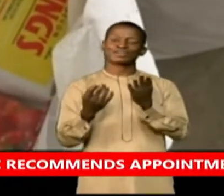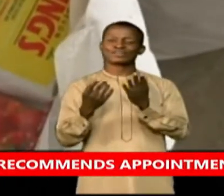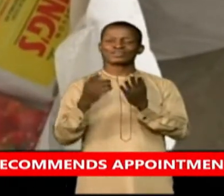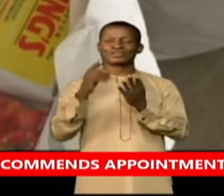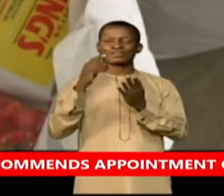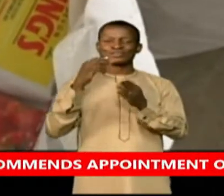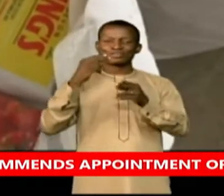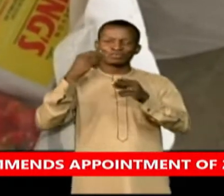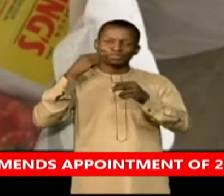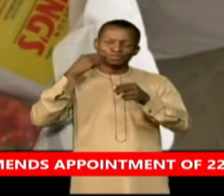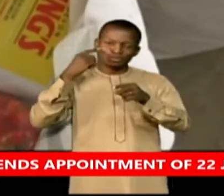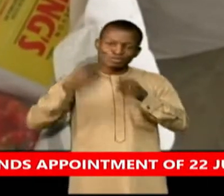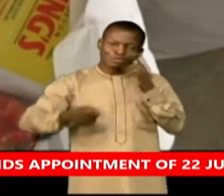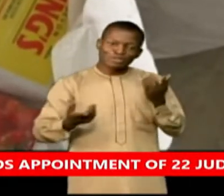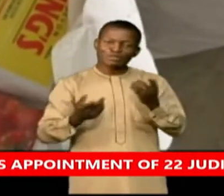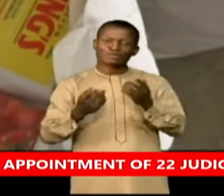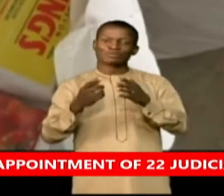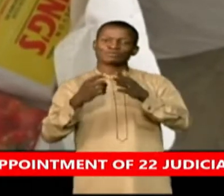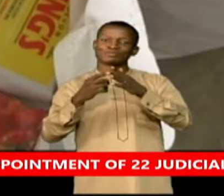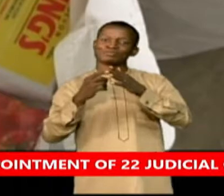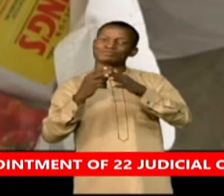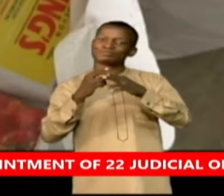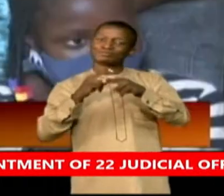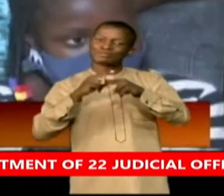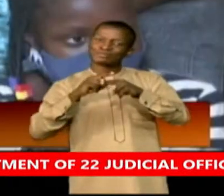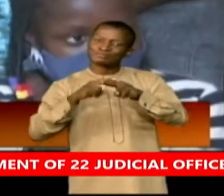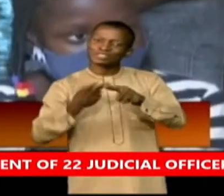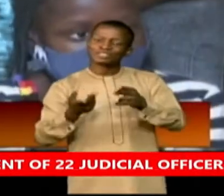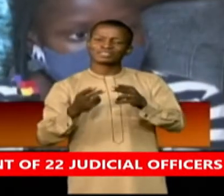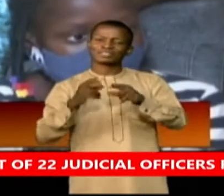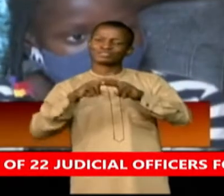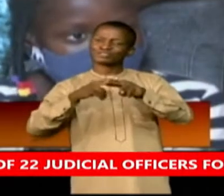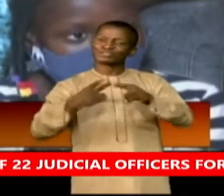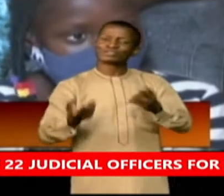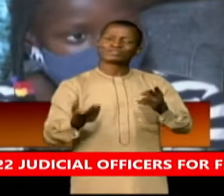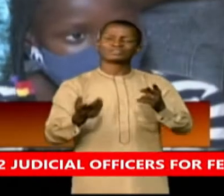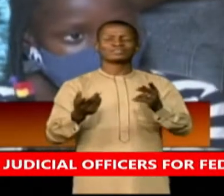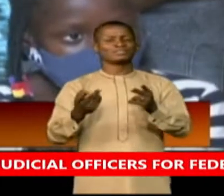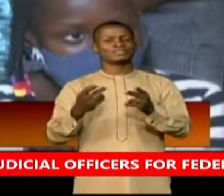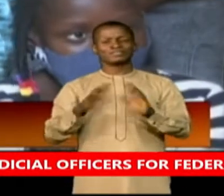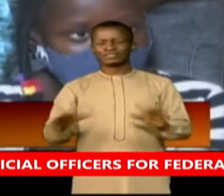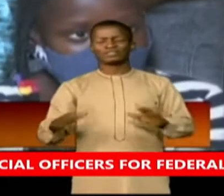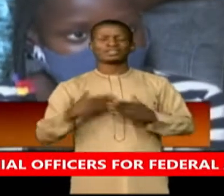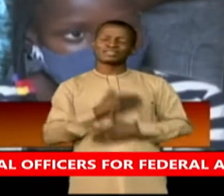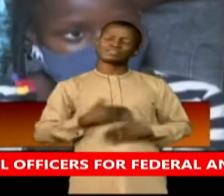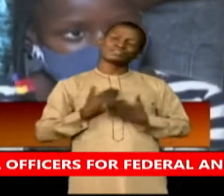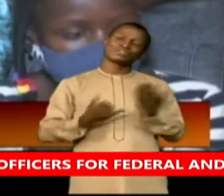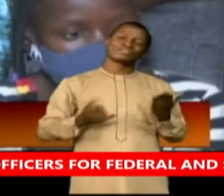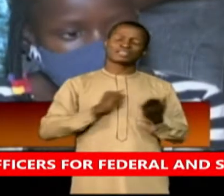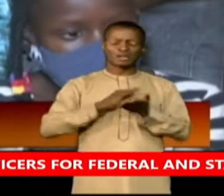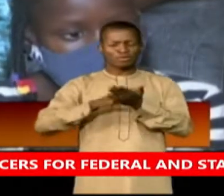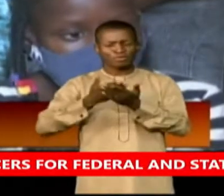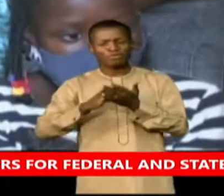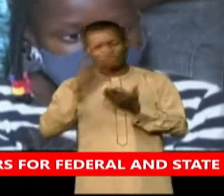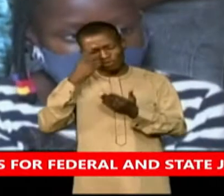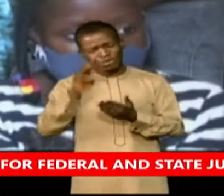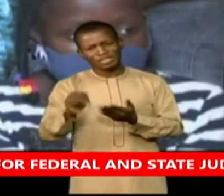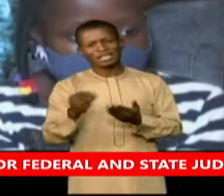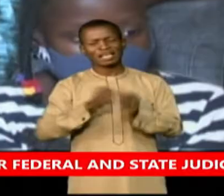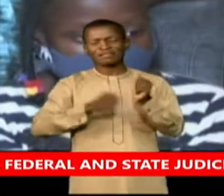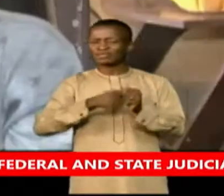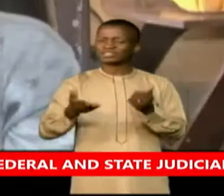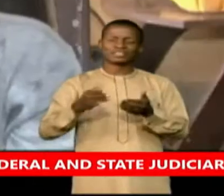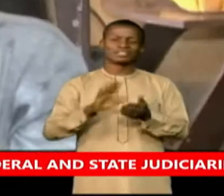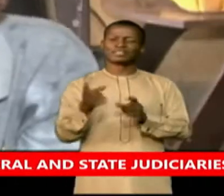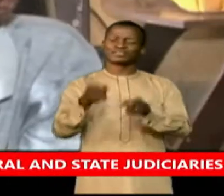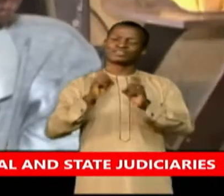tomatoes, beans, salt. The children enjoy it because I cook the things for them, the egg, everything that they gave